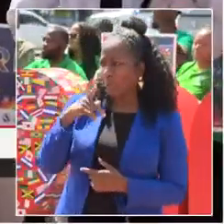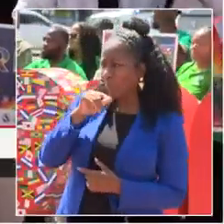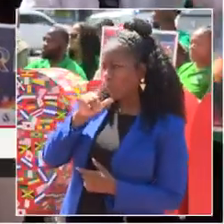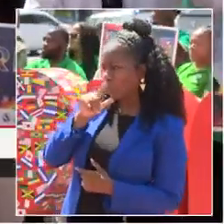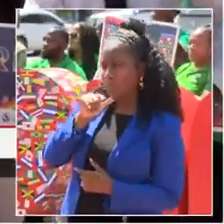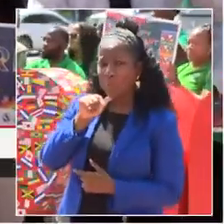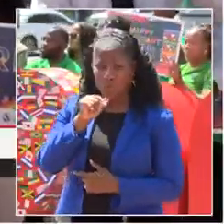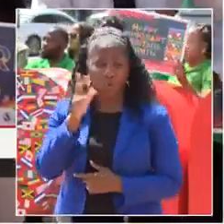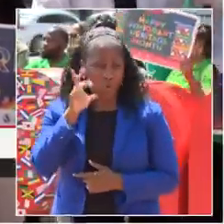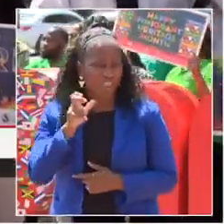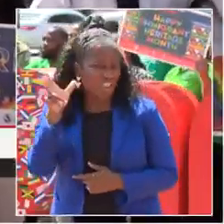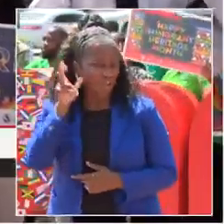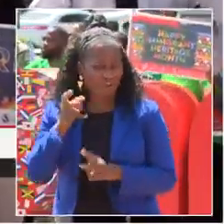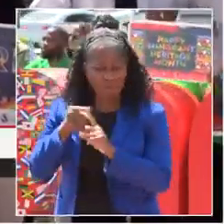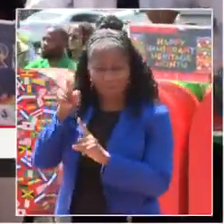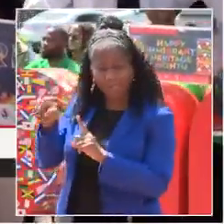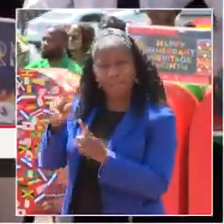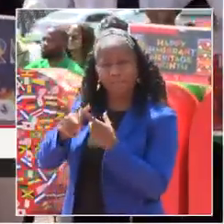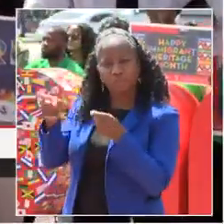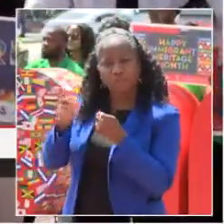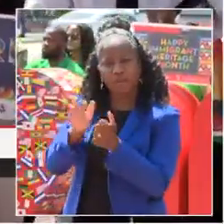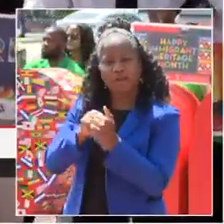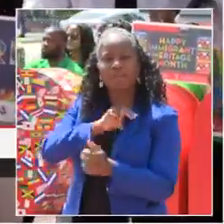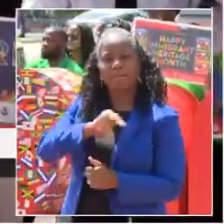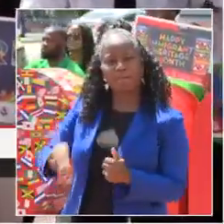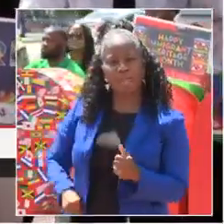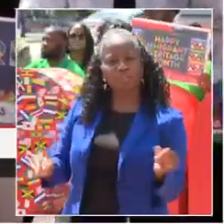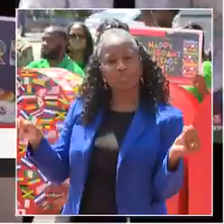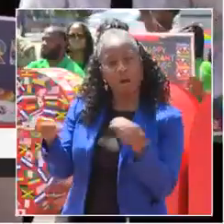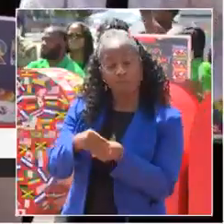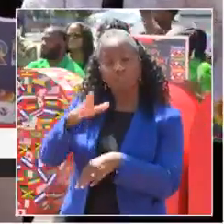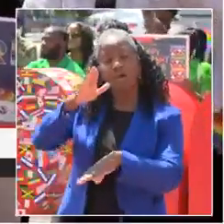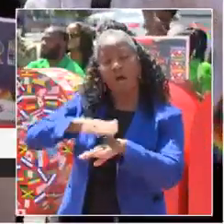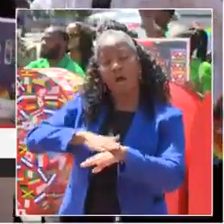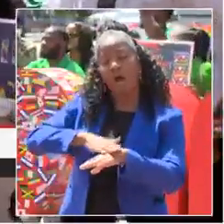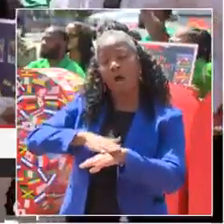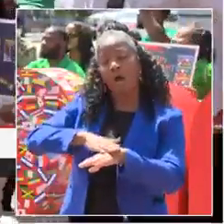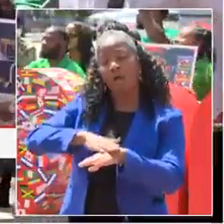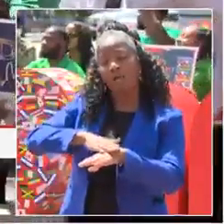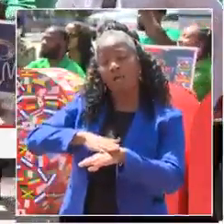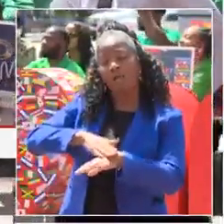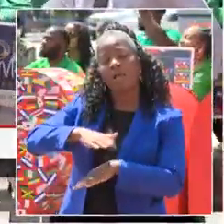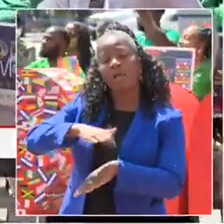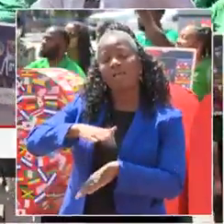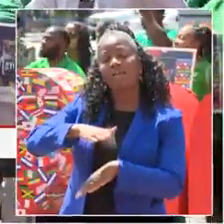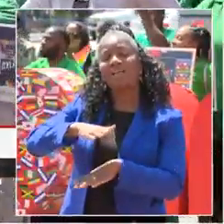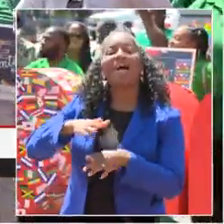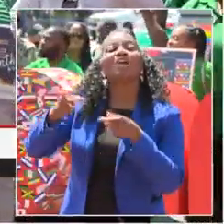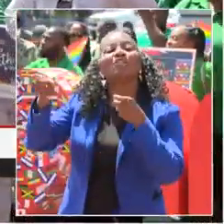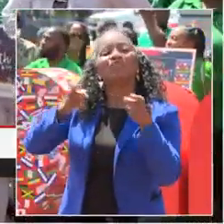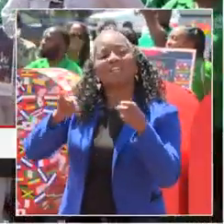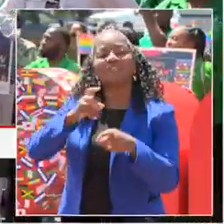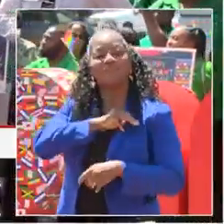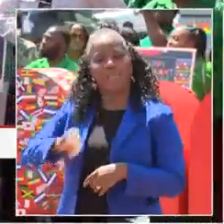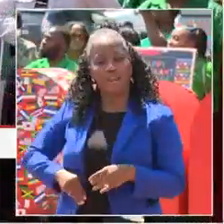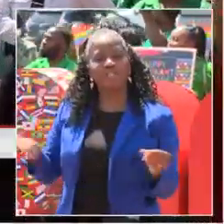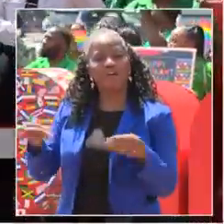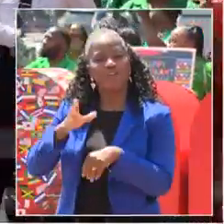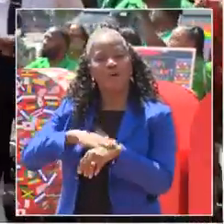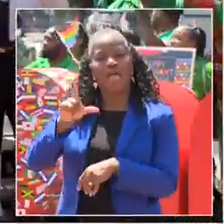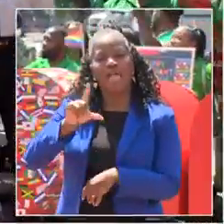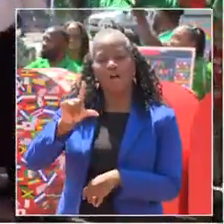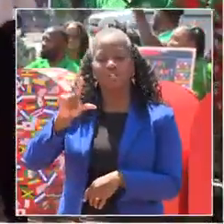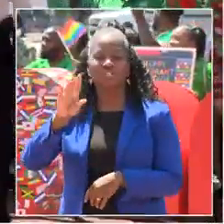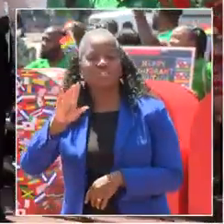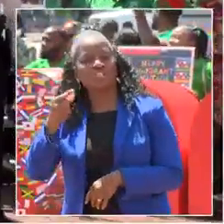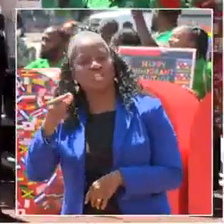him, the director of the mayor's office on the director of the mayor's office on